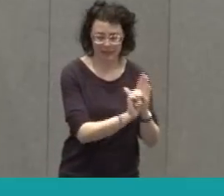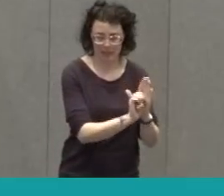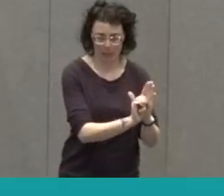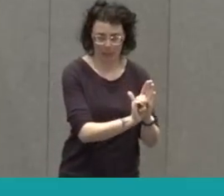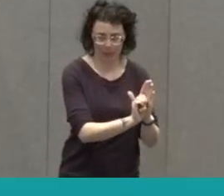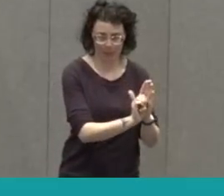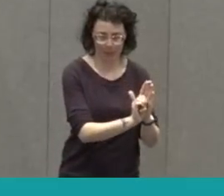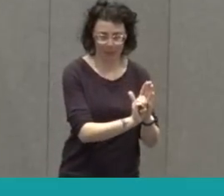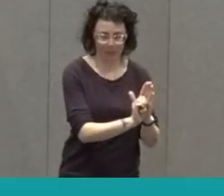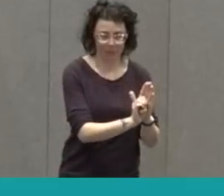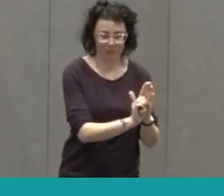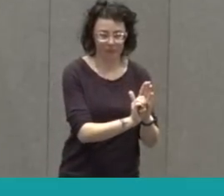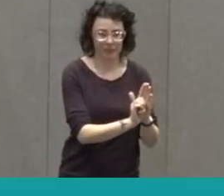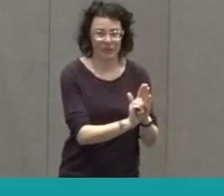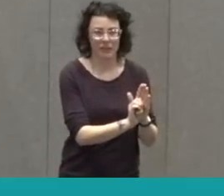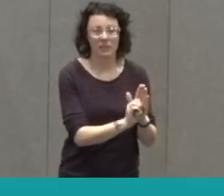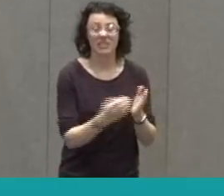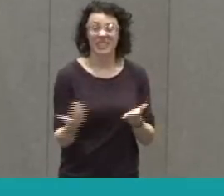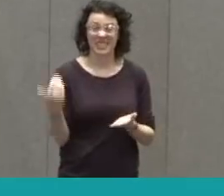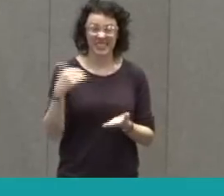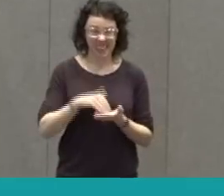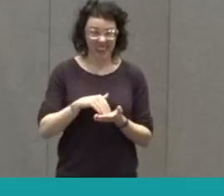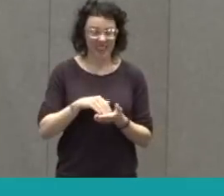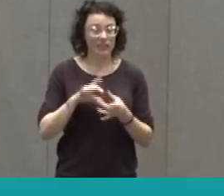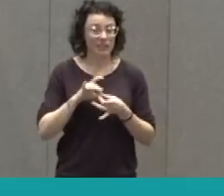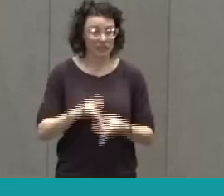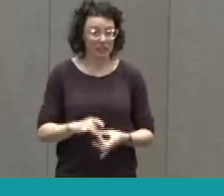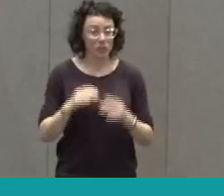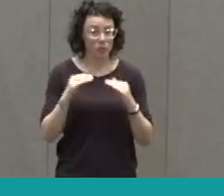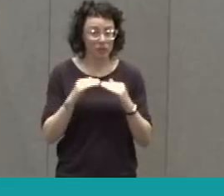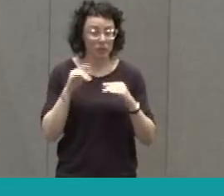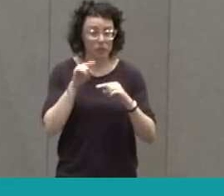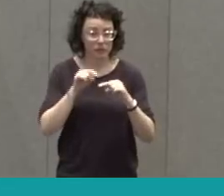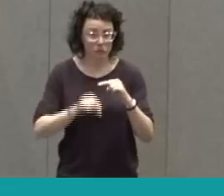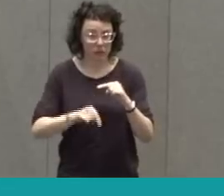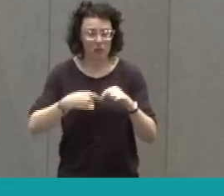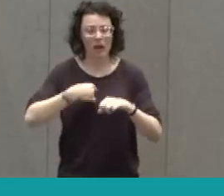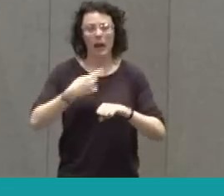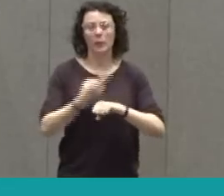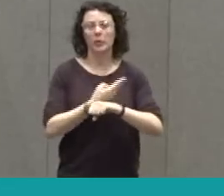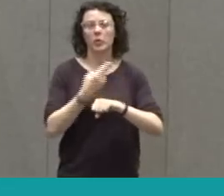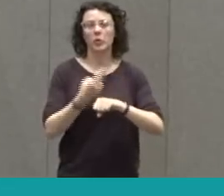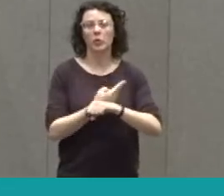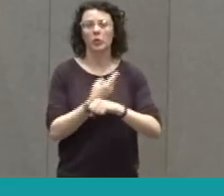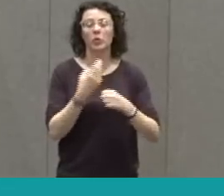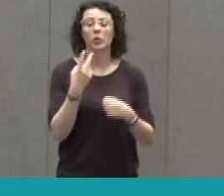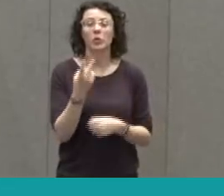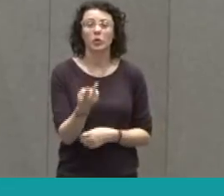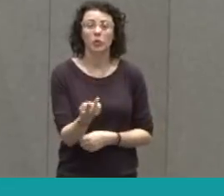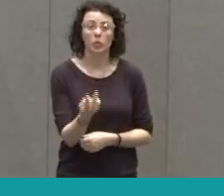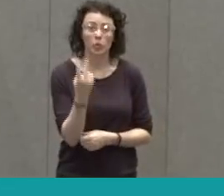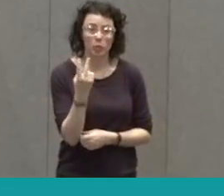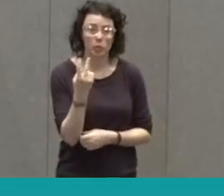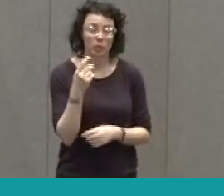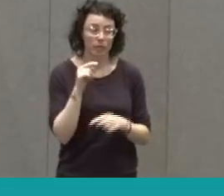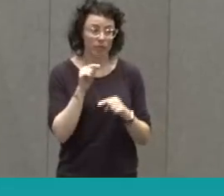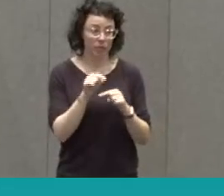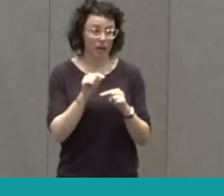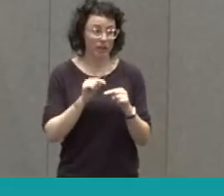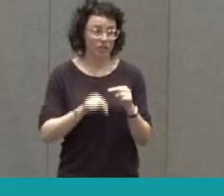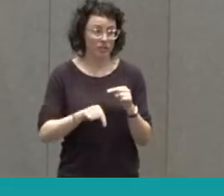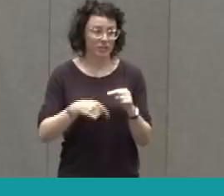since we're talking about equivalent fractions, I'm going to use 2 fractions I know that are not. And these are